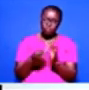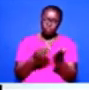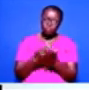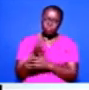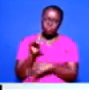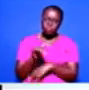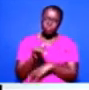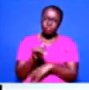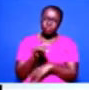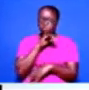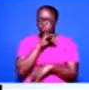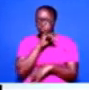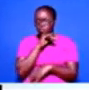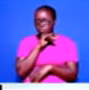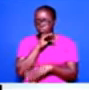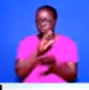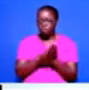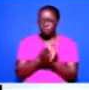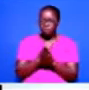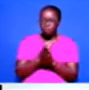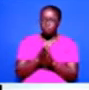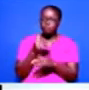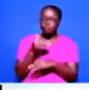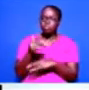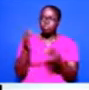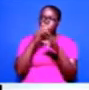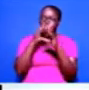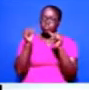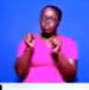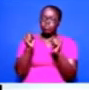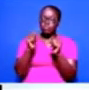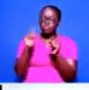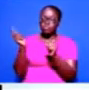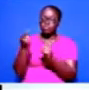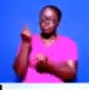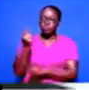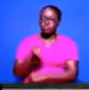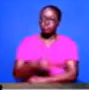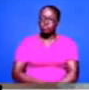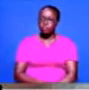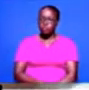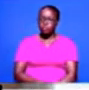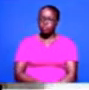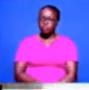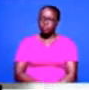Raila Amolo Odinga becomes the next president for Kenya.